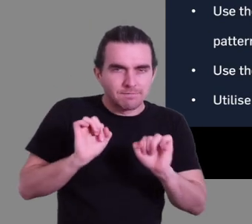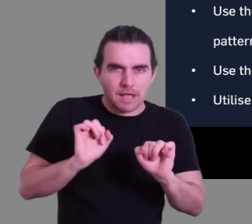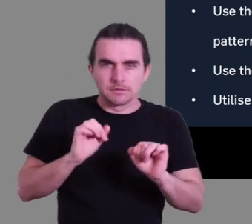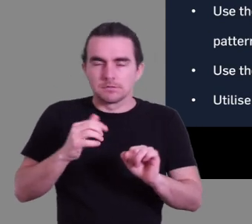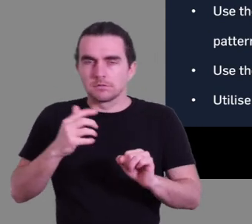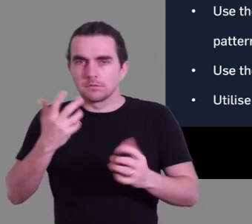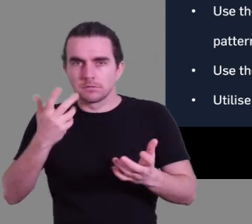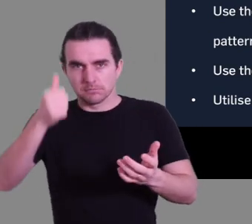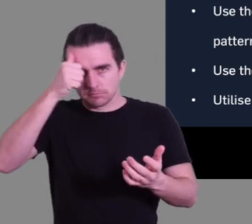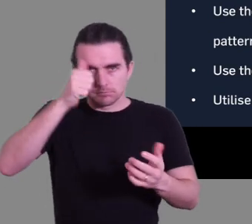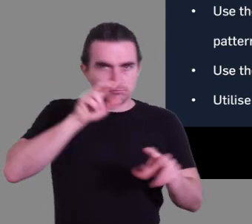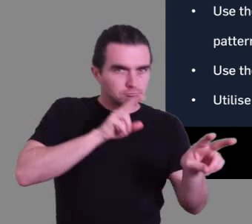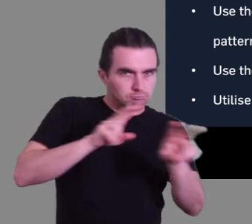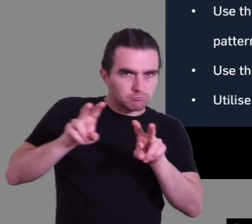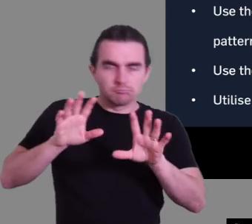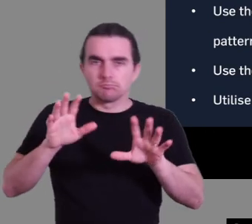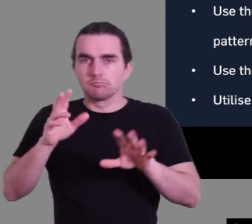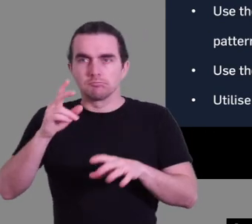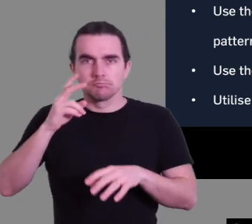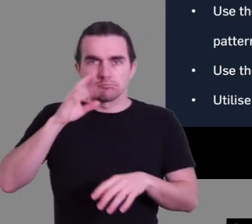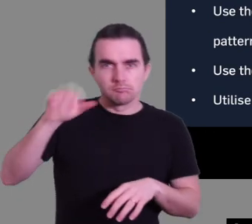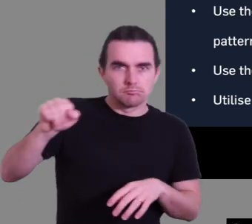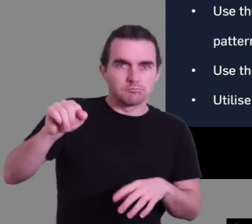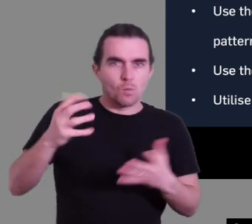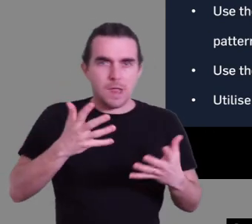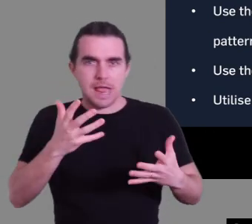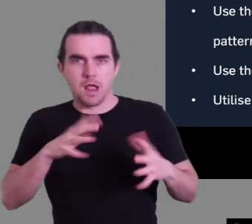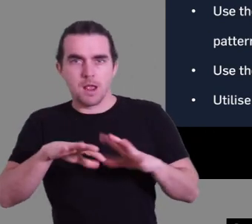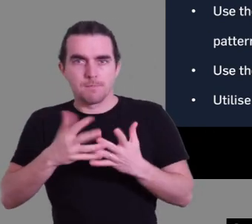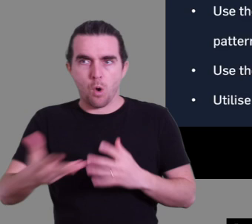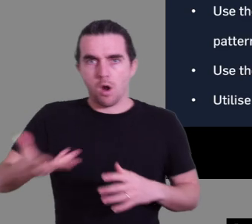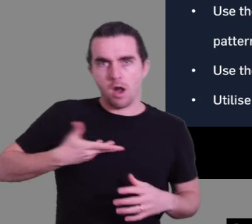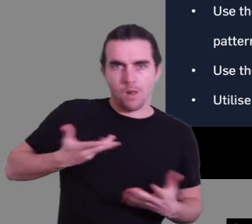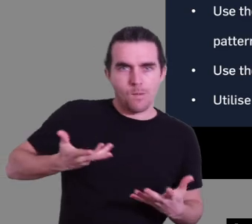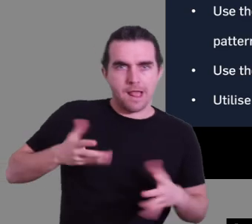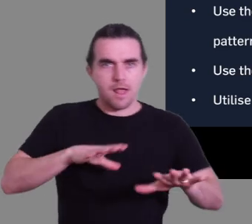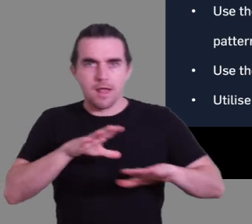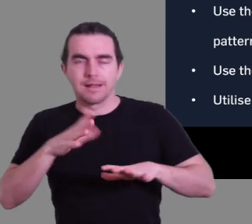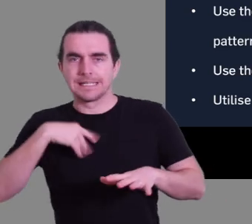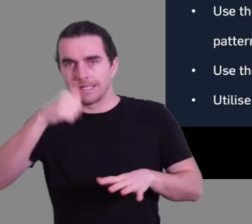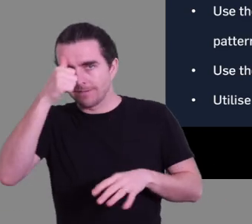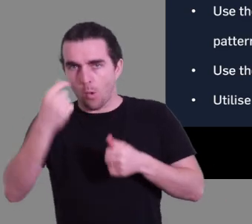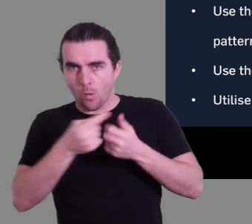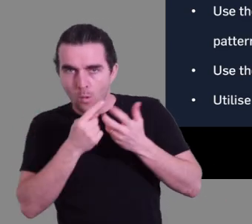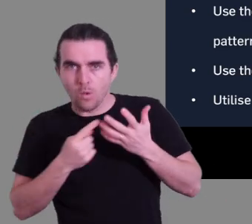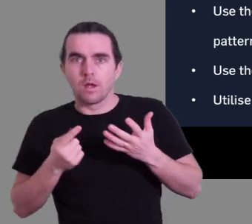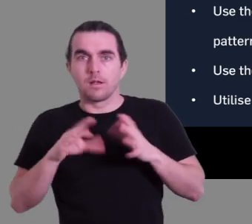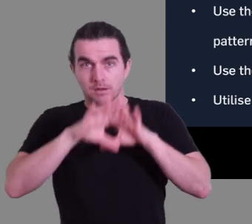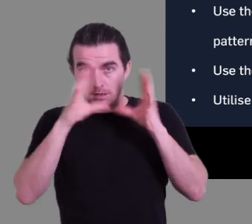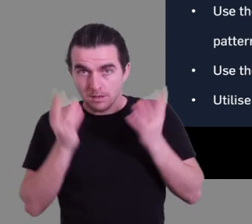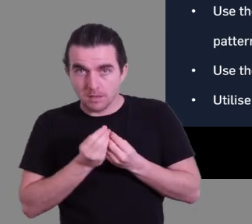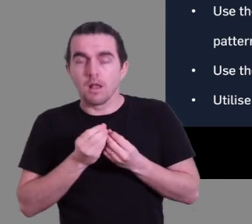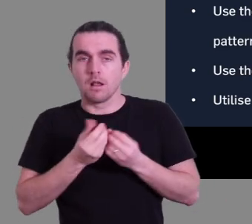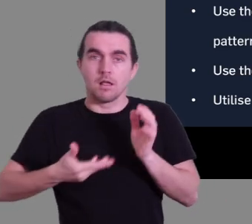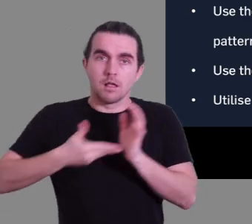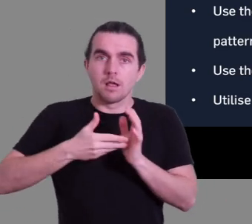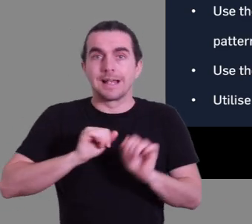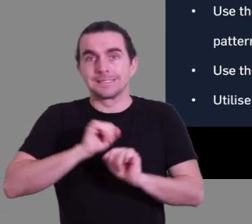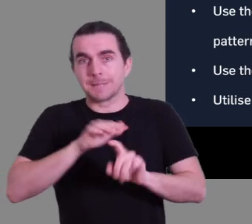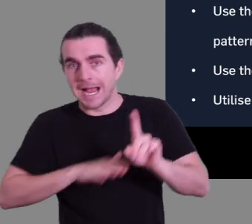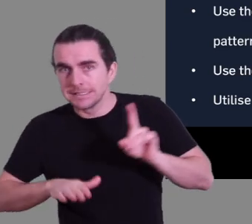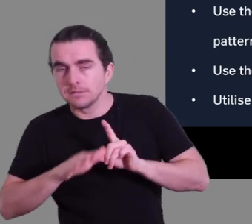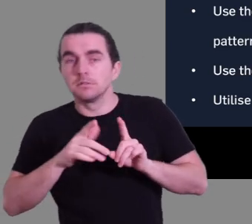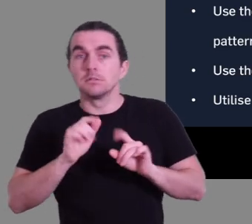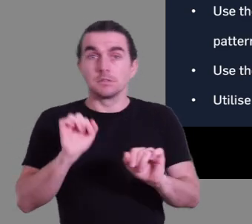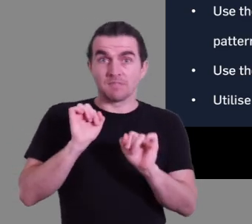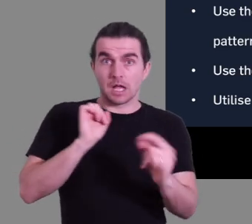and then get the coordination between the eye contact and the ball going to the passer and put that over the space. Now, if the defender